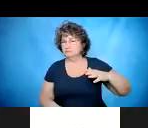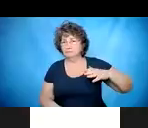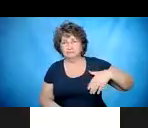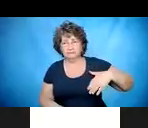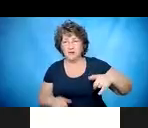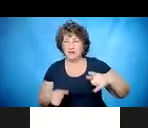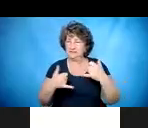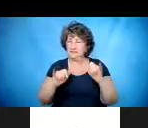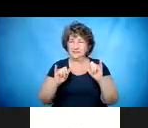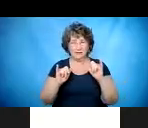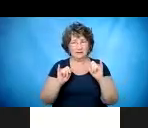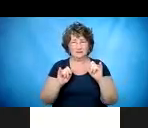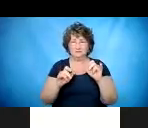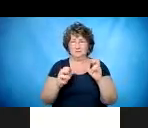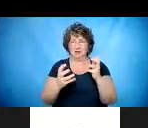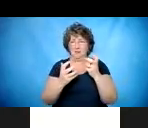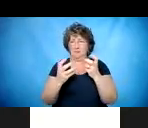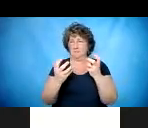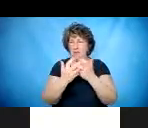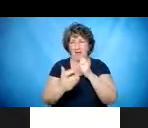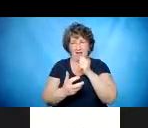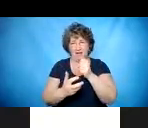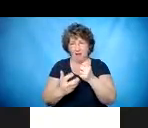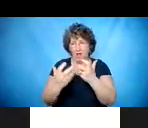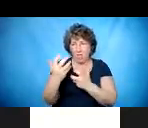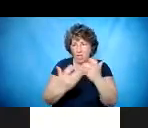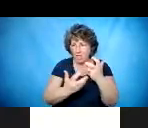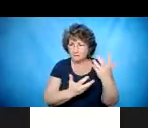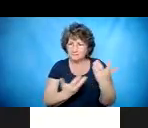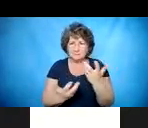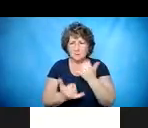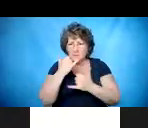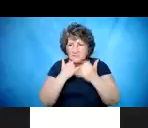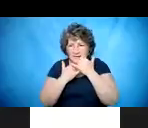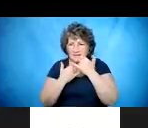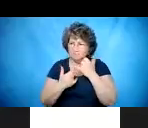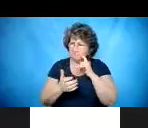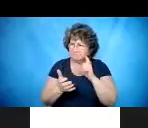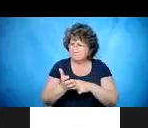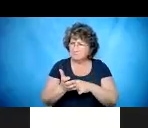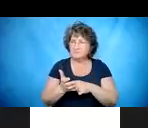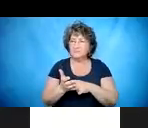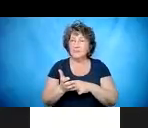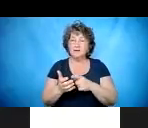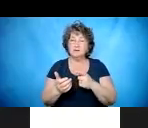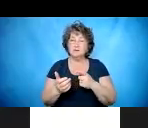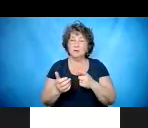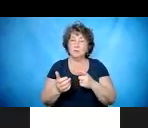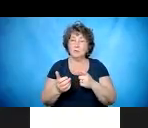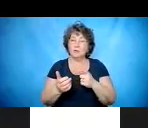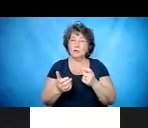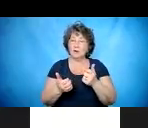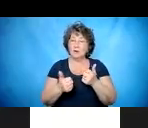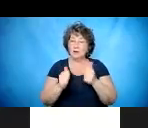inconsistencies, and with the regional center, I initially focused on my coordinator when I called her to